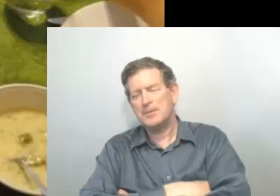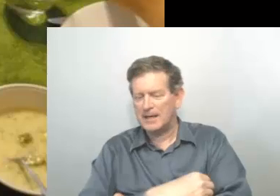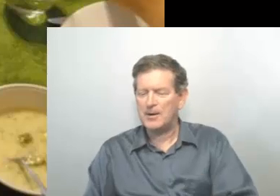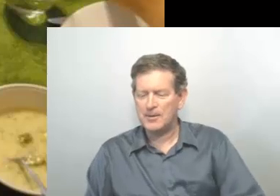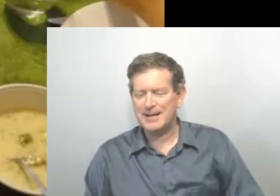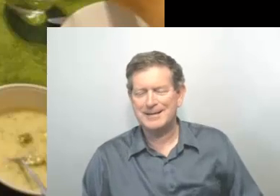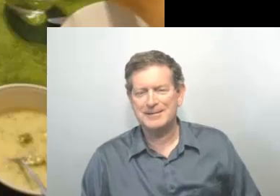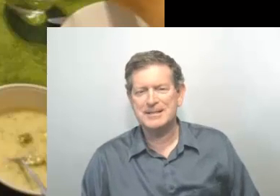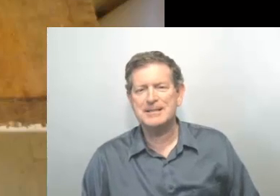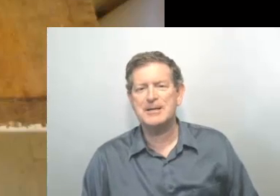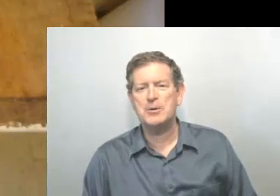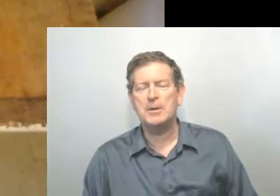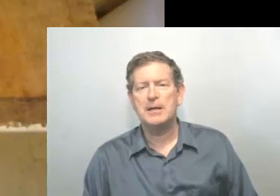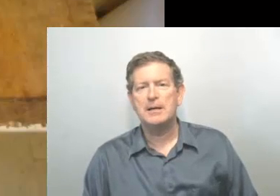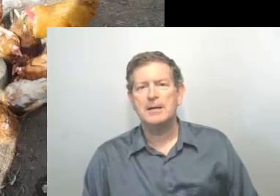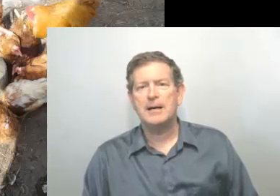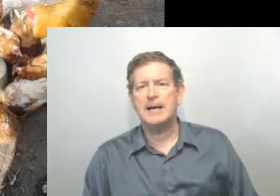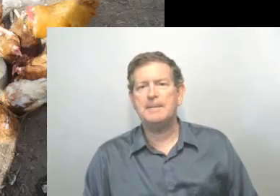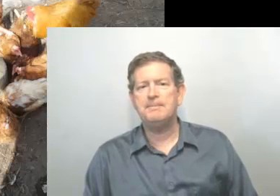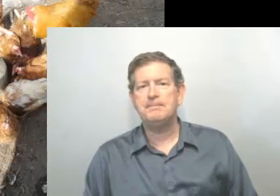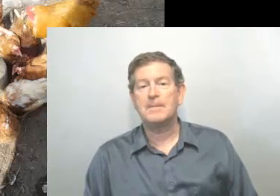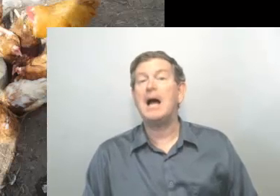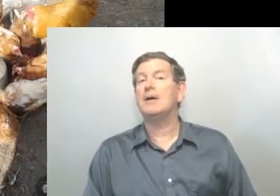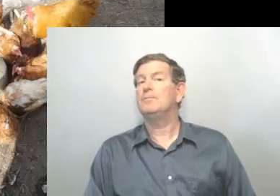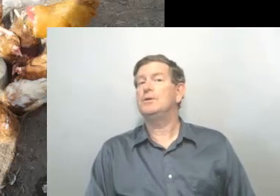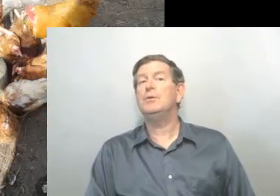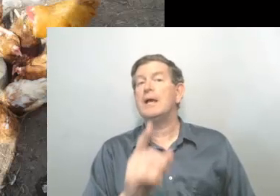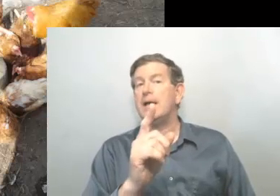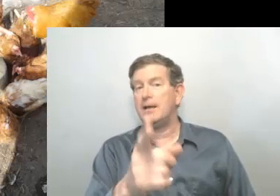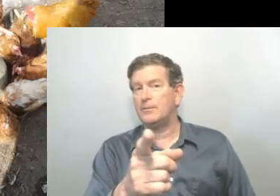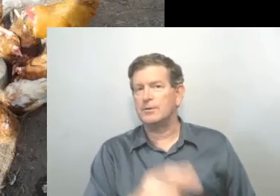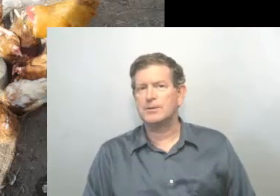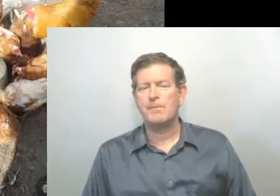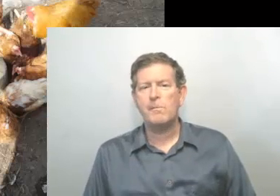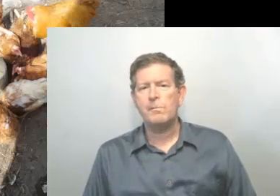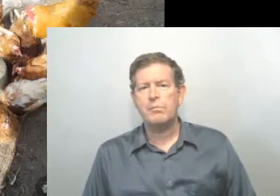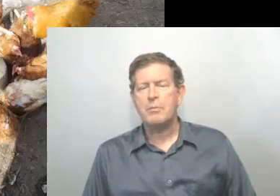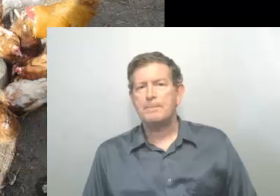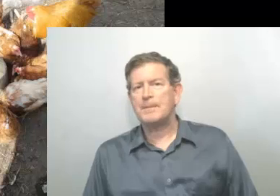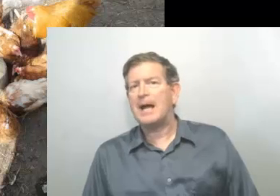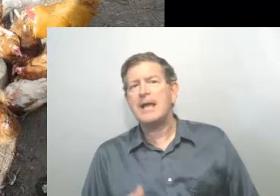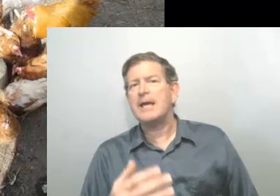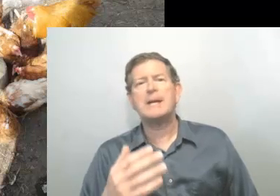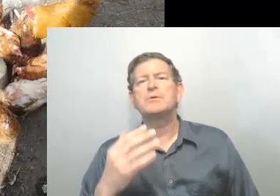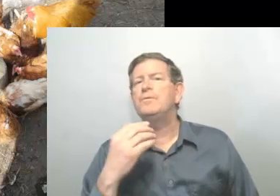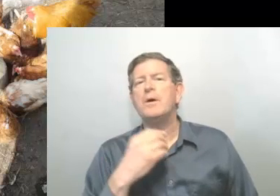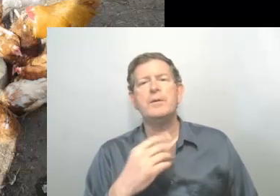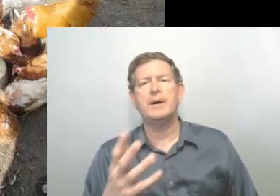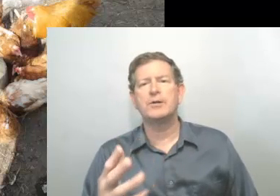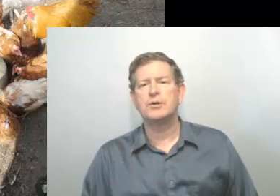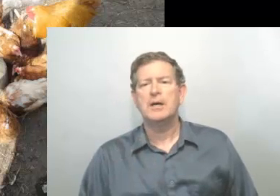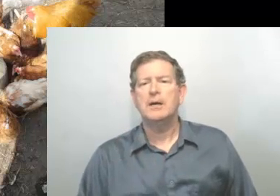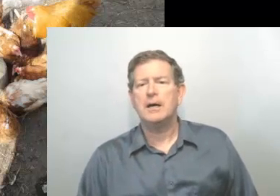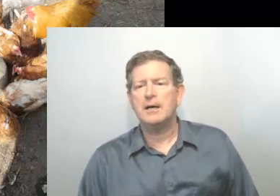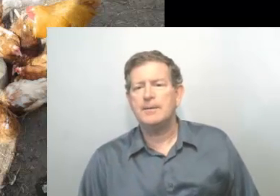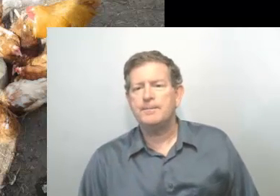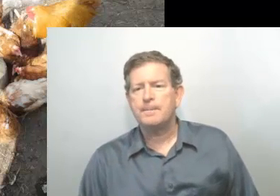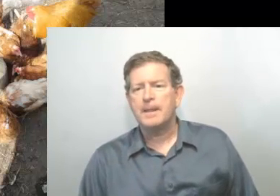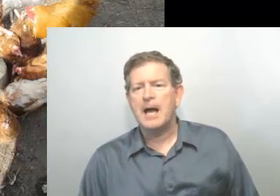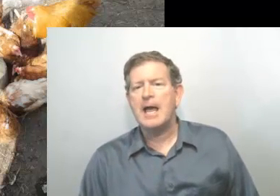Okay, all right. Let's continue. Do you like animals? I like animals very much.